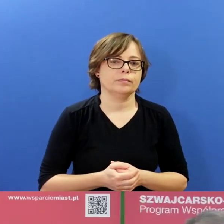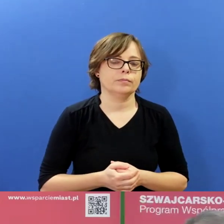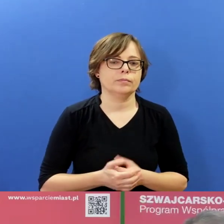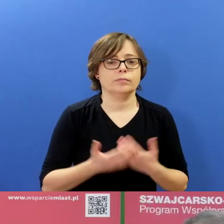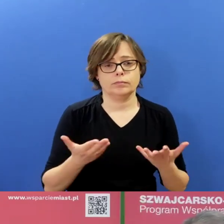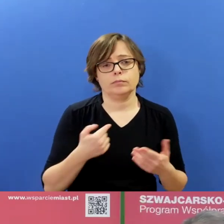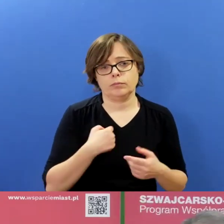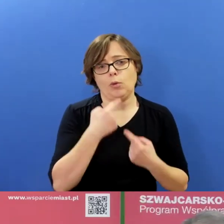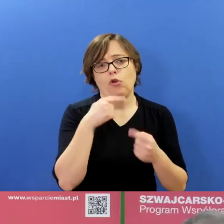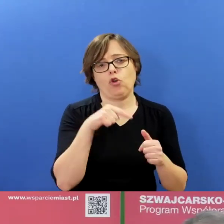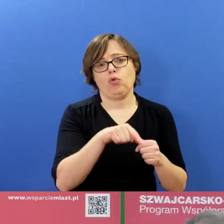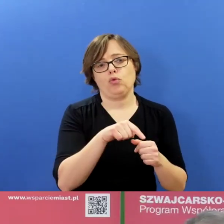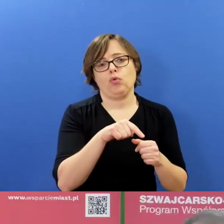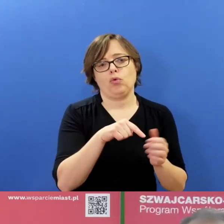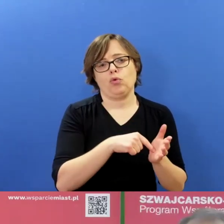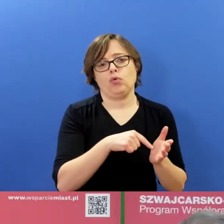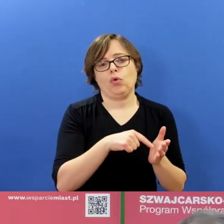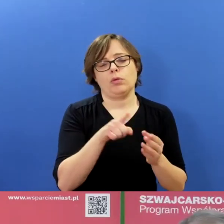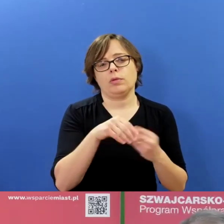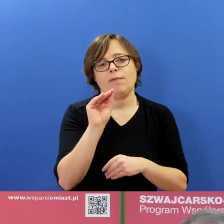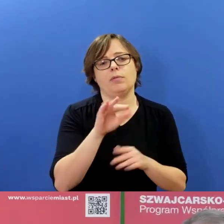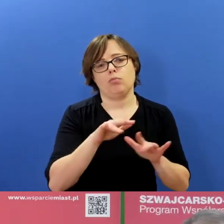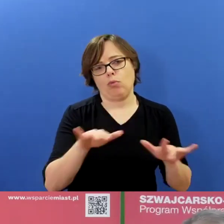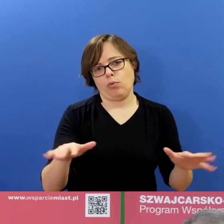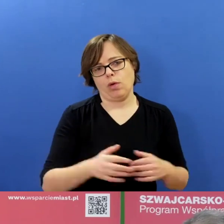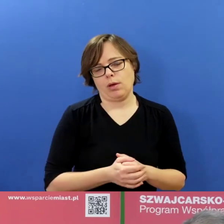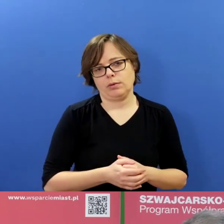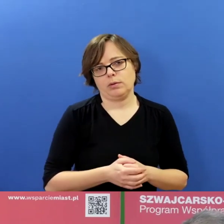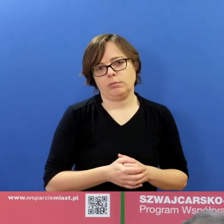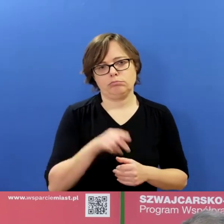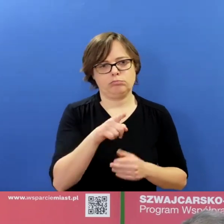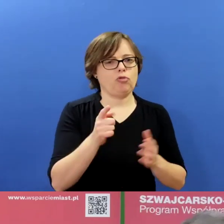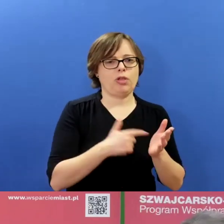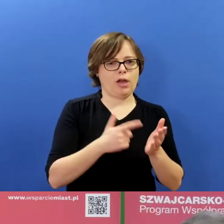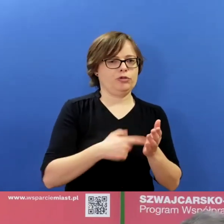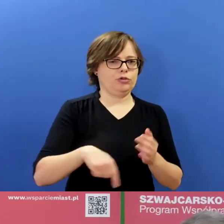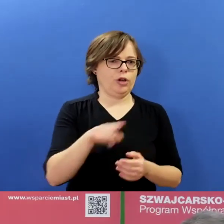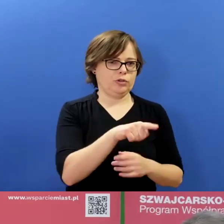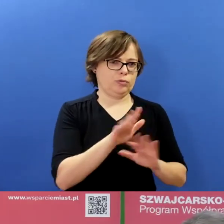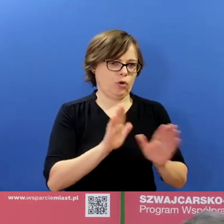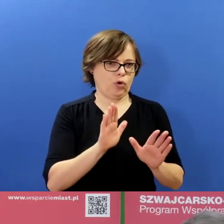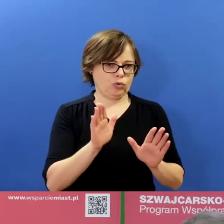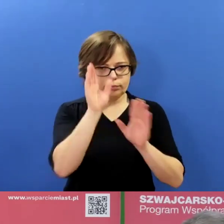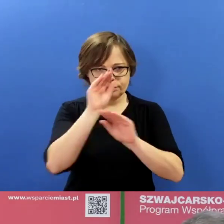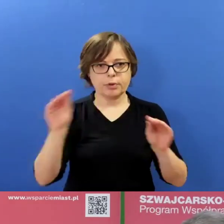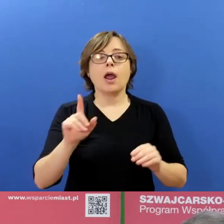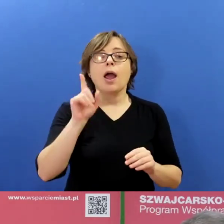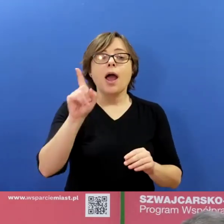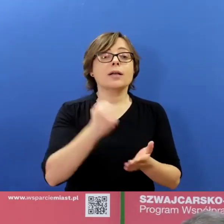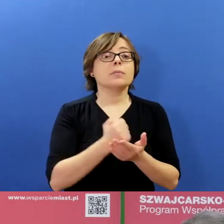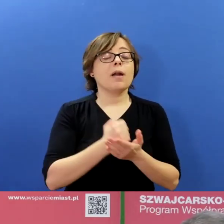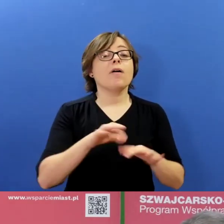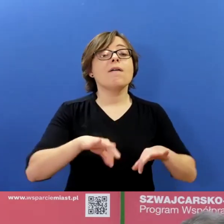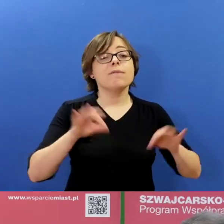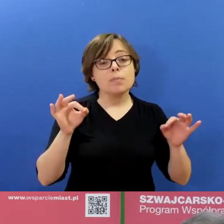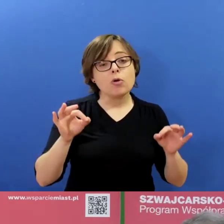most frequent channels we use. And for the voting, every citizen gets an envelope with